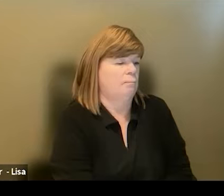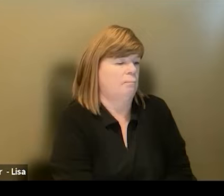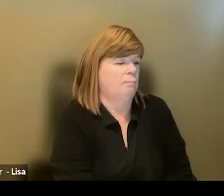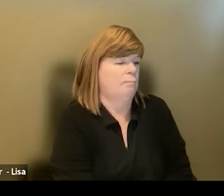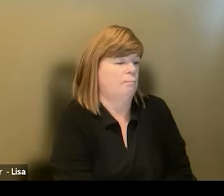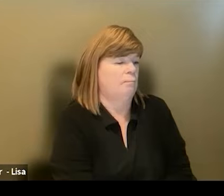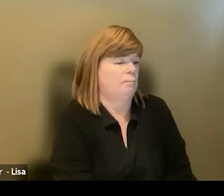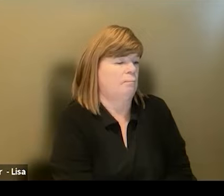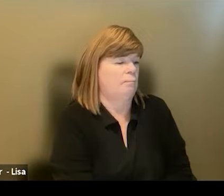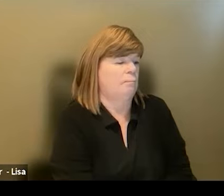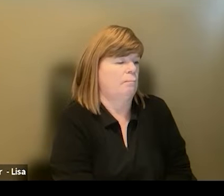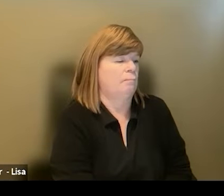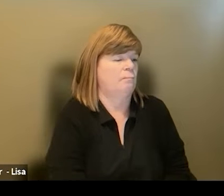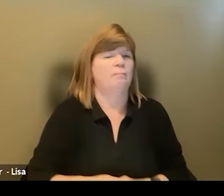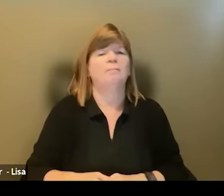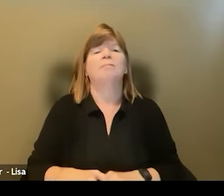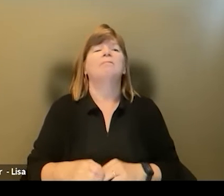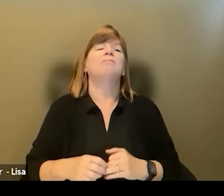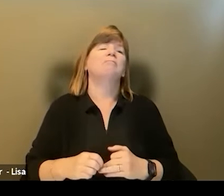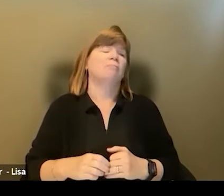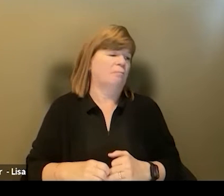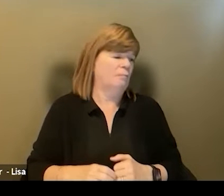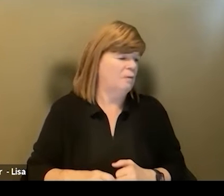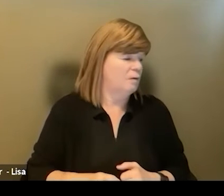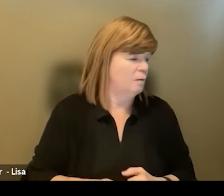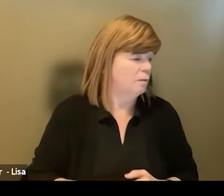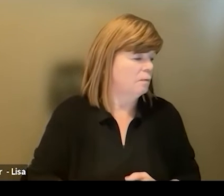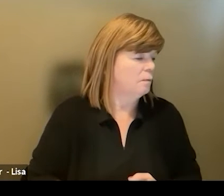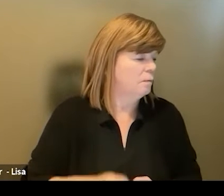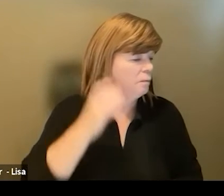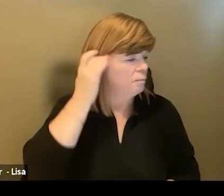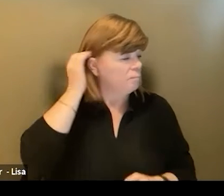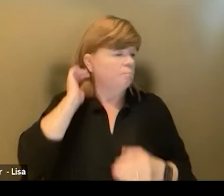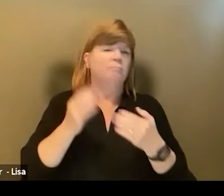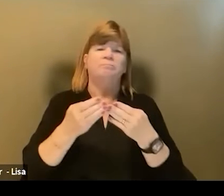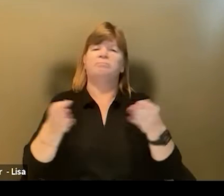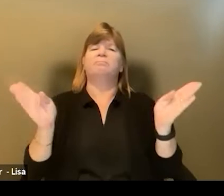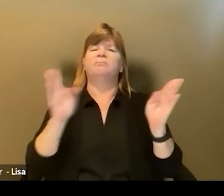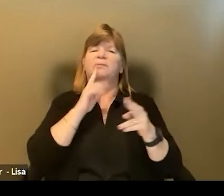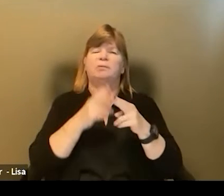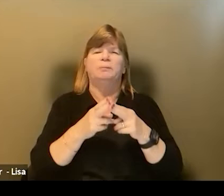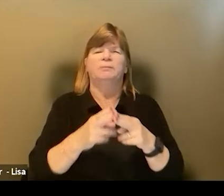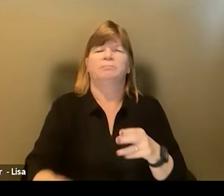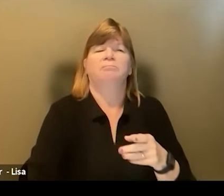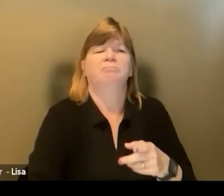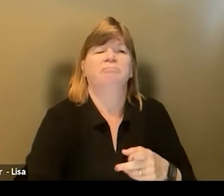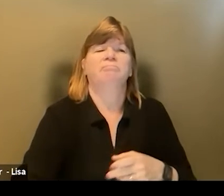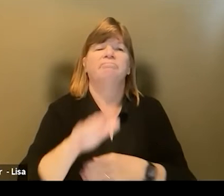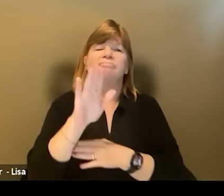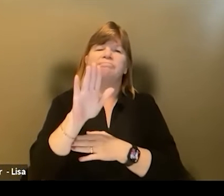So just a high-level overview of the waiver transition that the Family and Social Services Administration